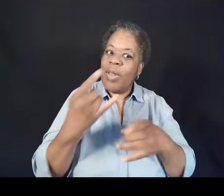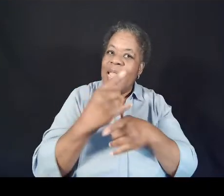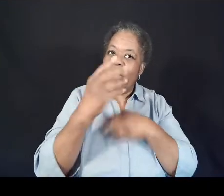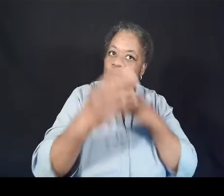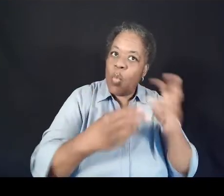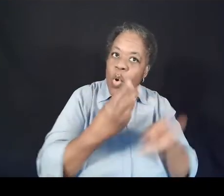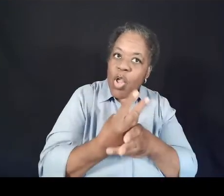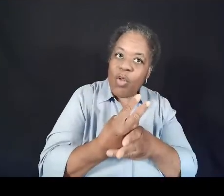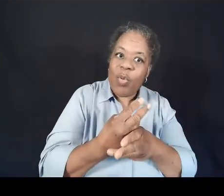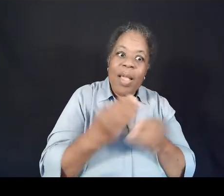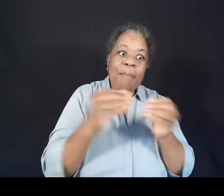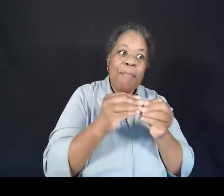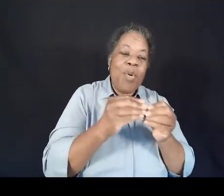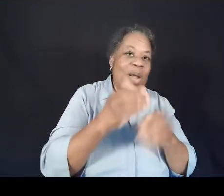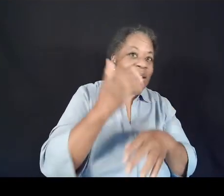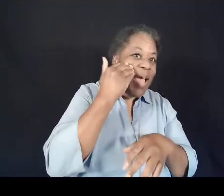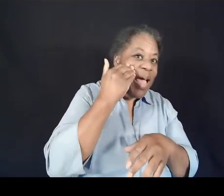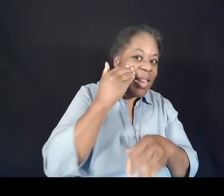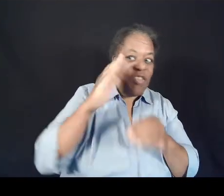wisdom.